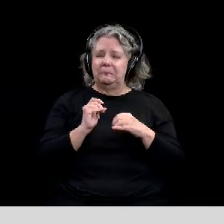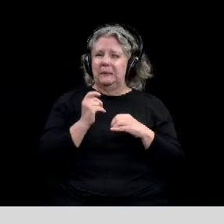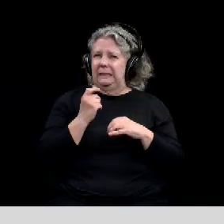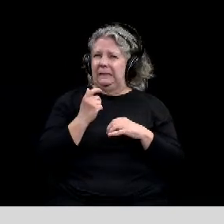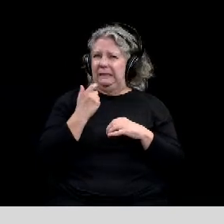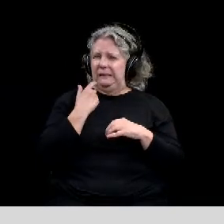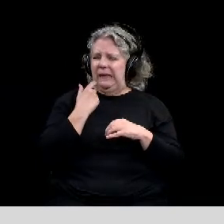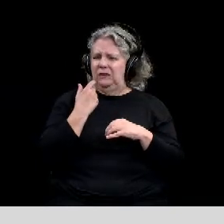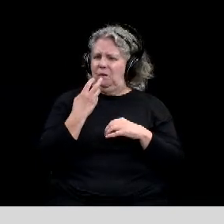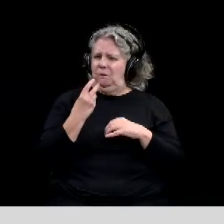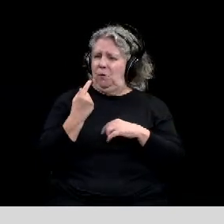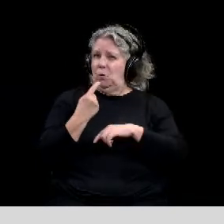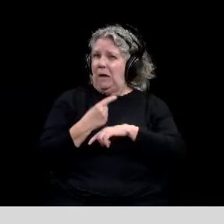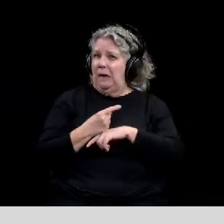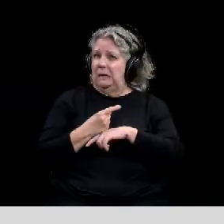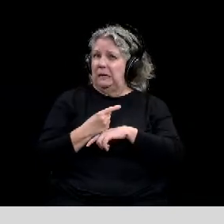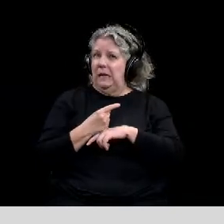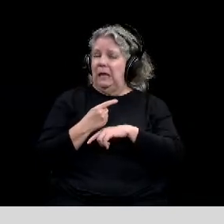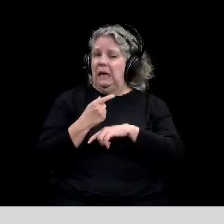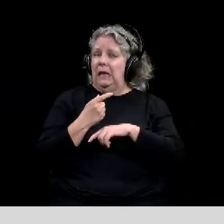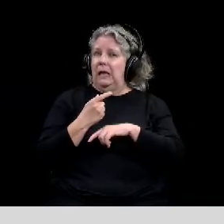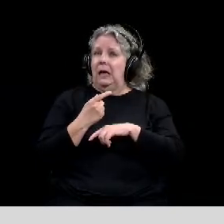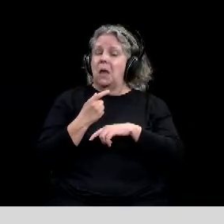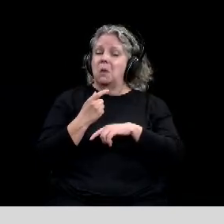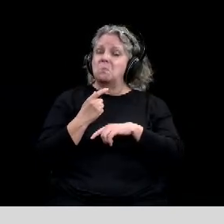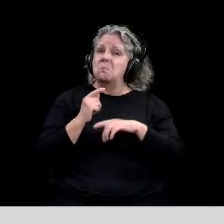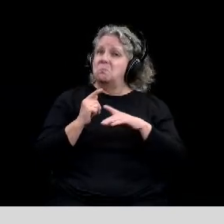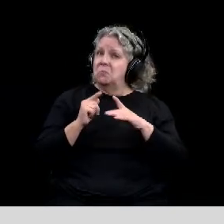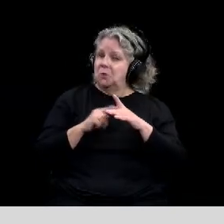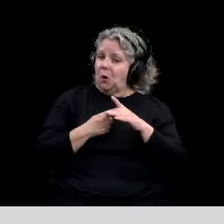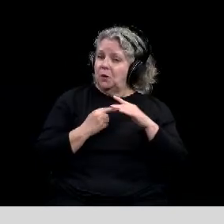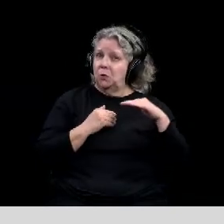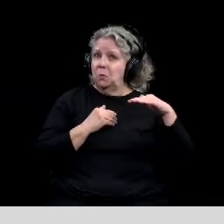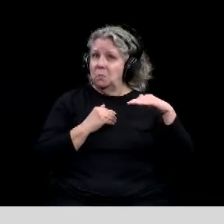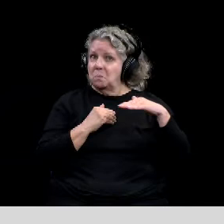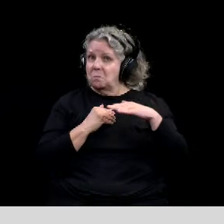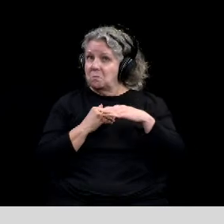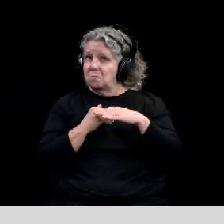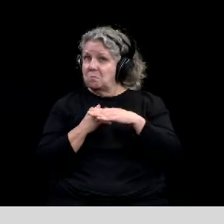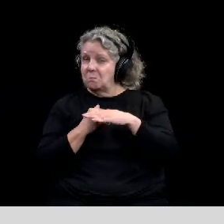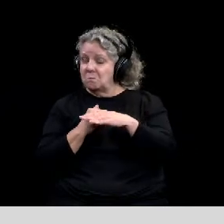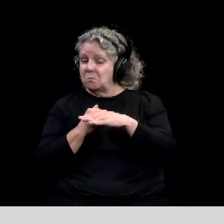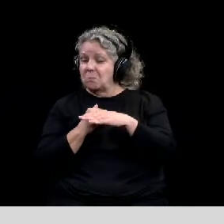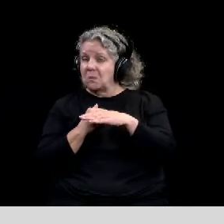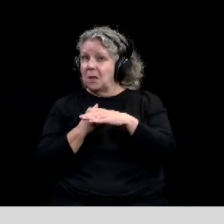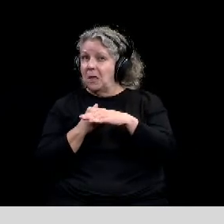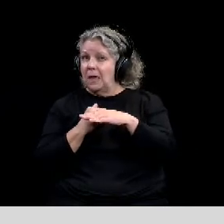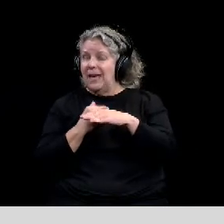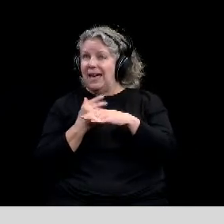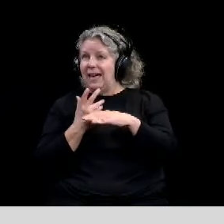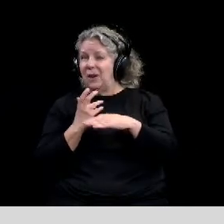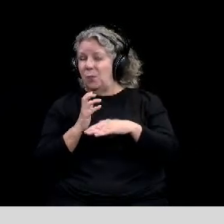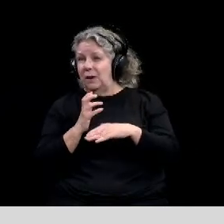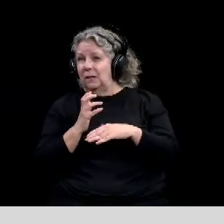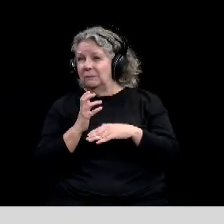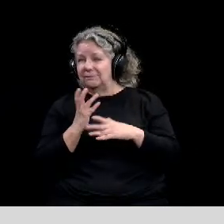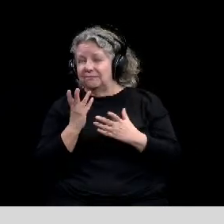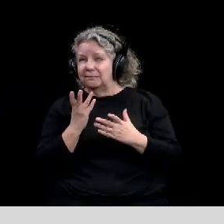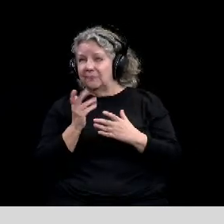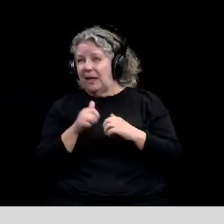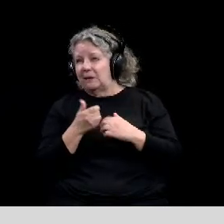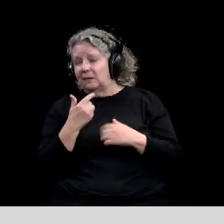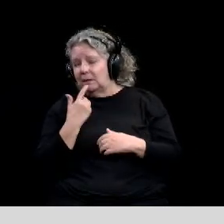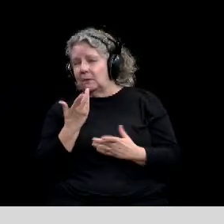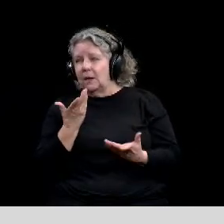flatten. So I don't want to let me say it like this. It would be easy to be